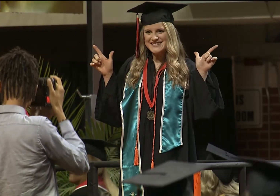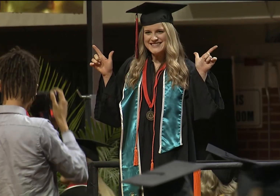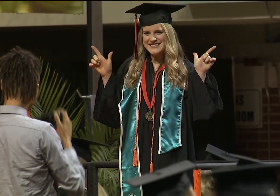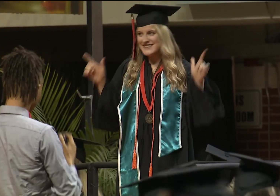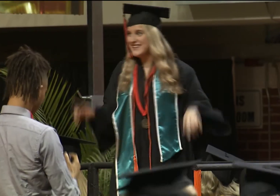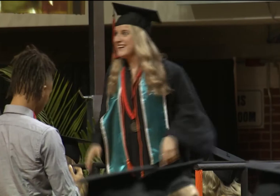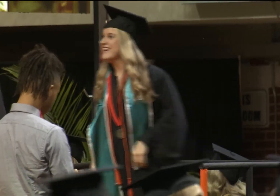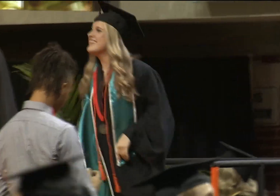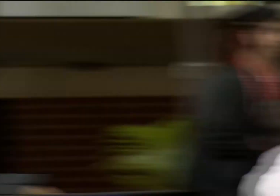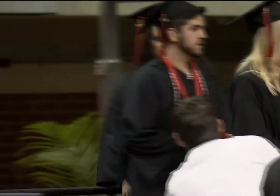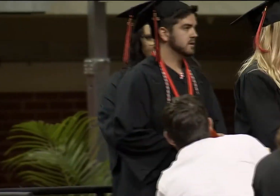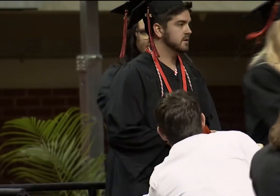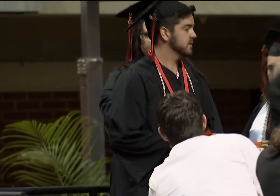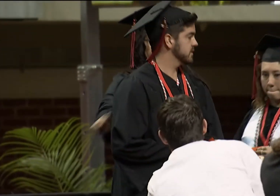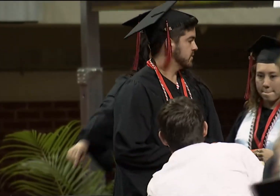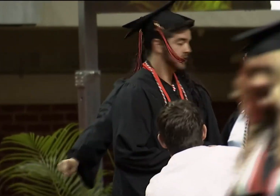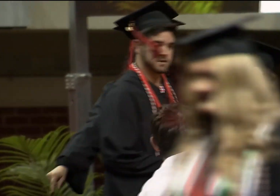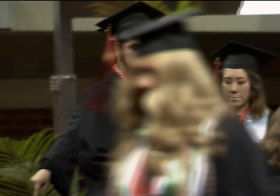Callan Murphy.